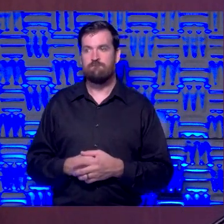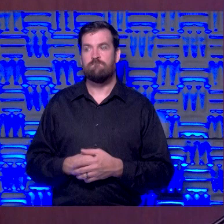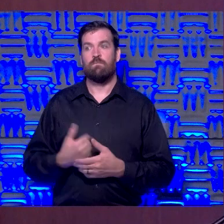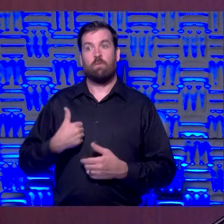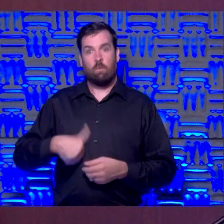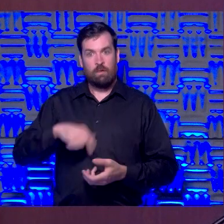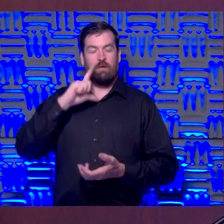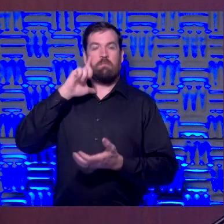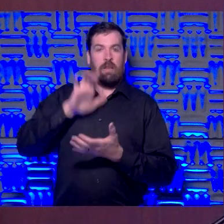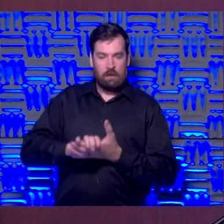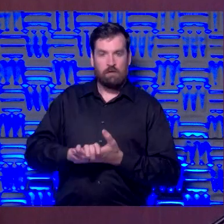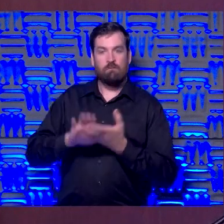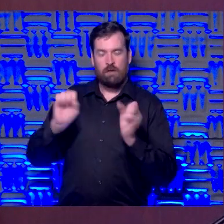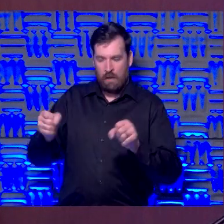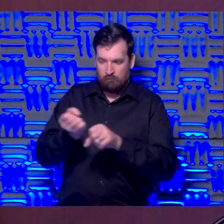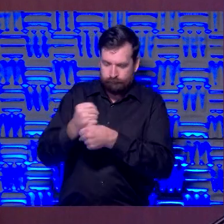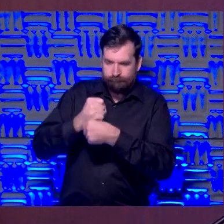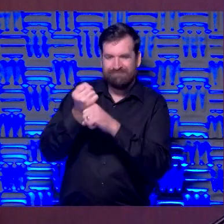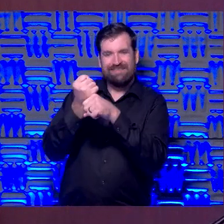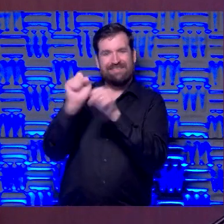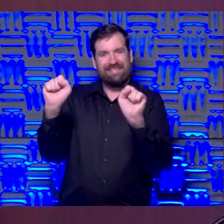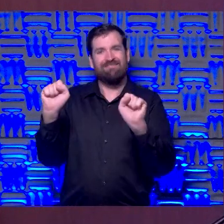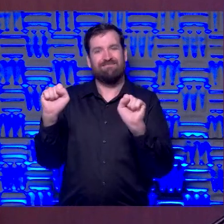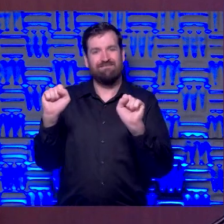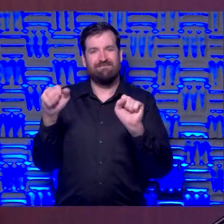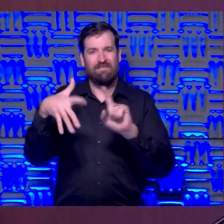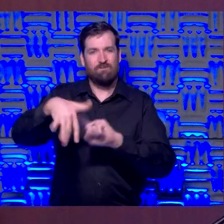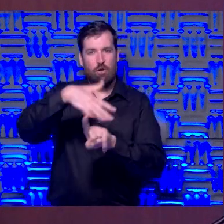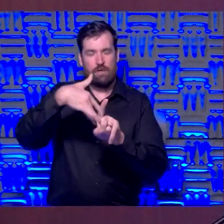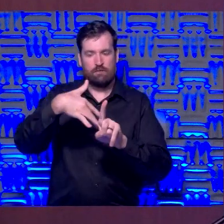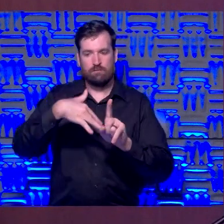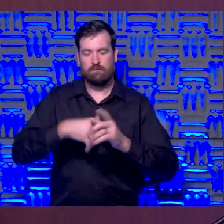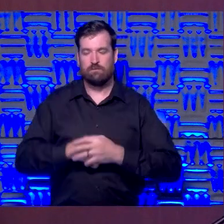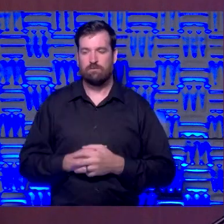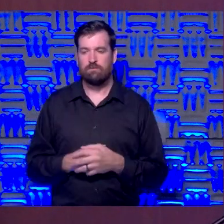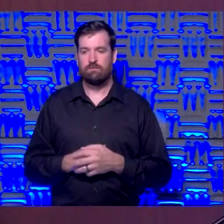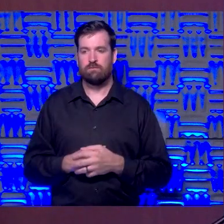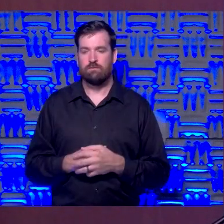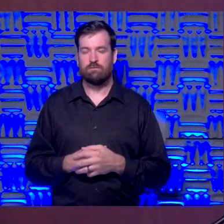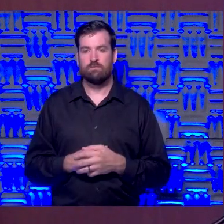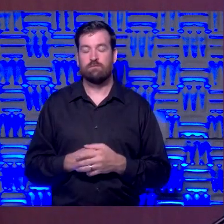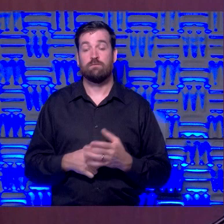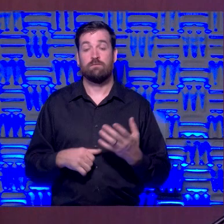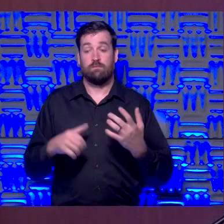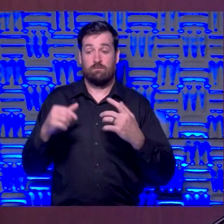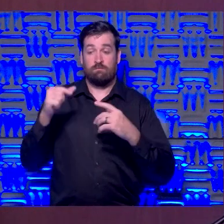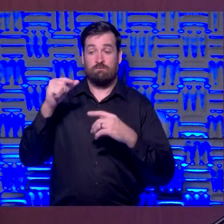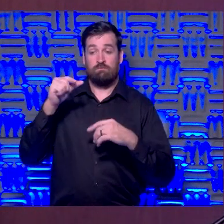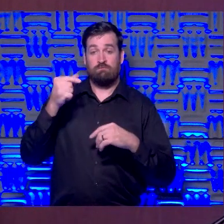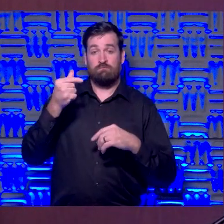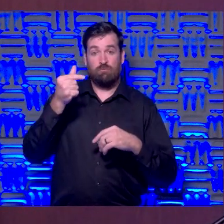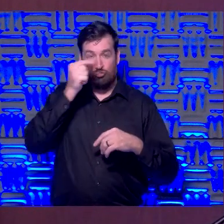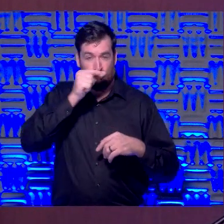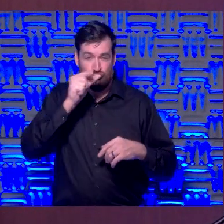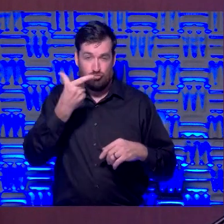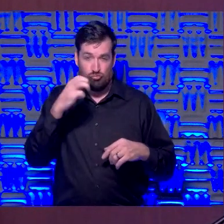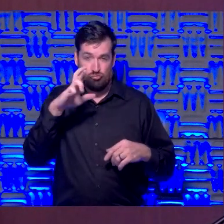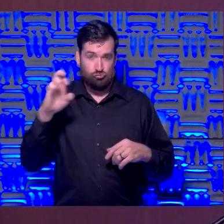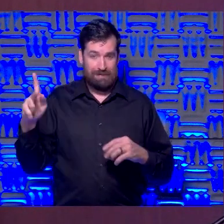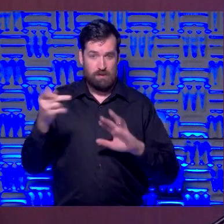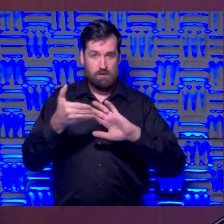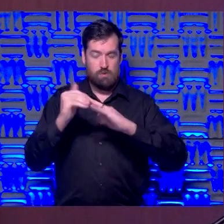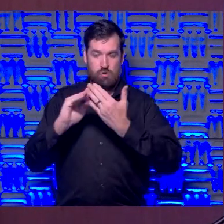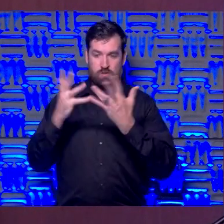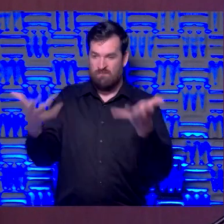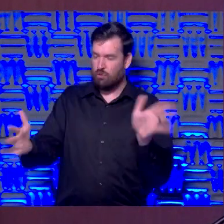we can really create a safe environment for our students. And the Greek community has reached out, and they